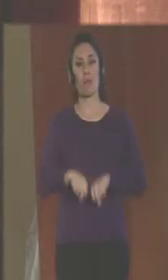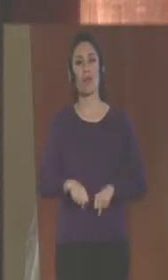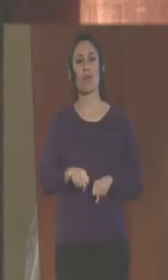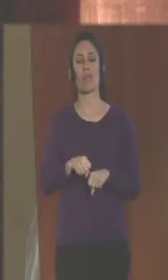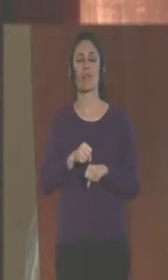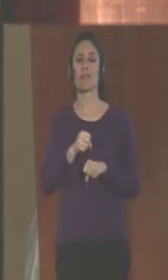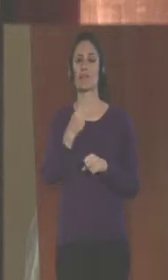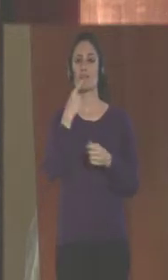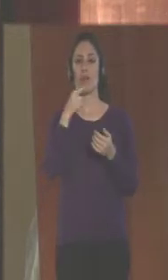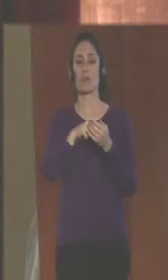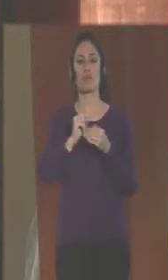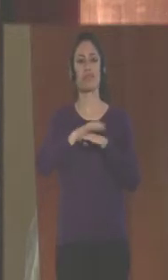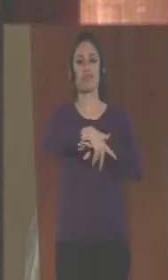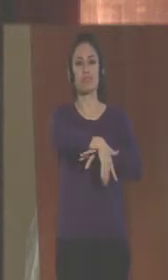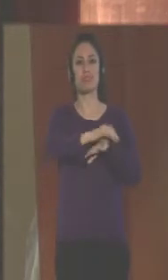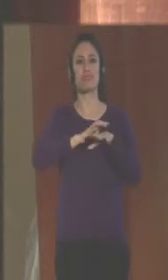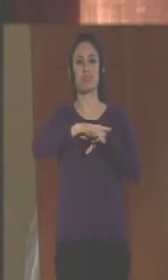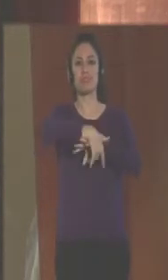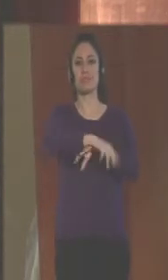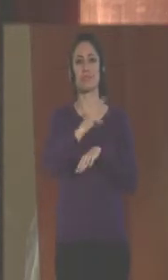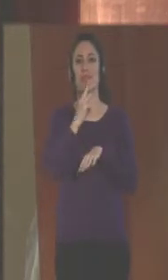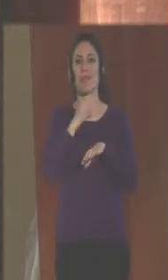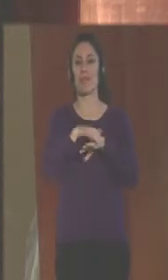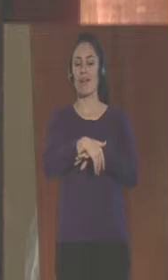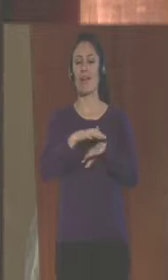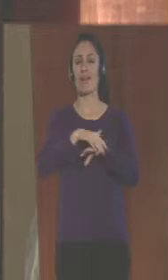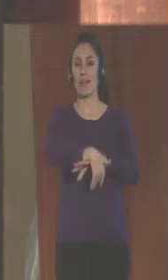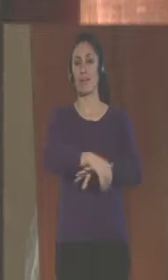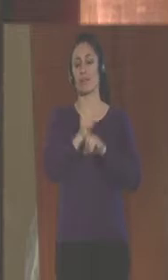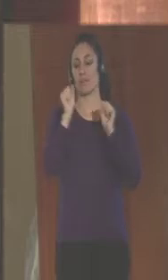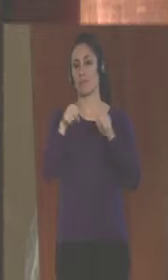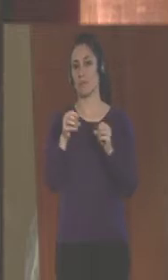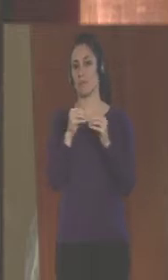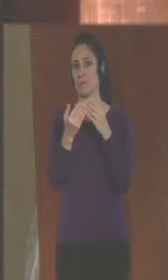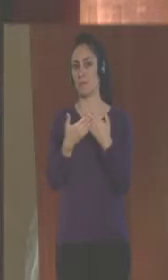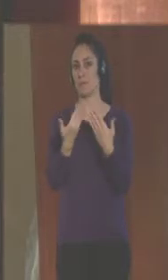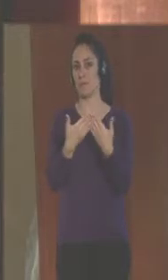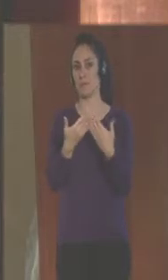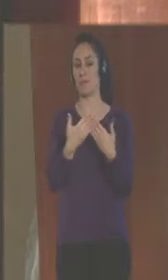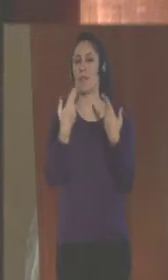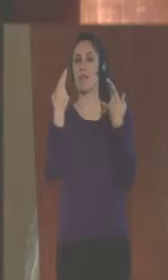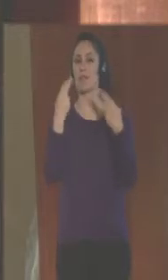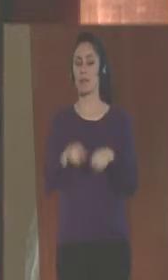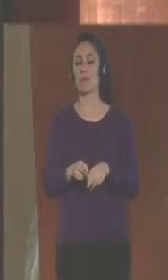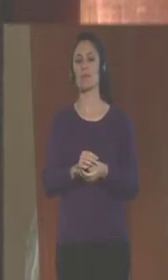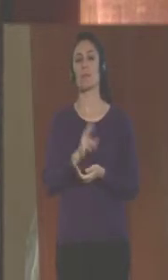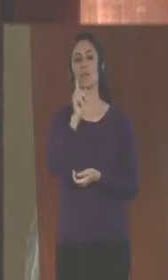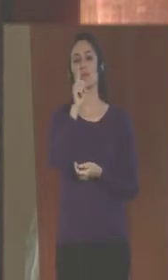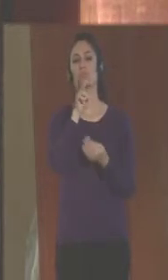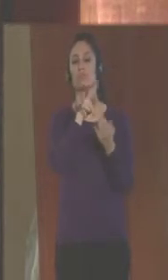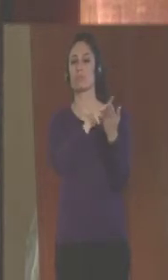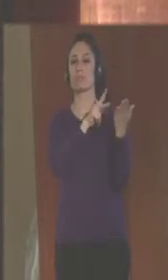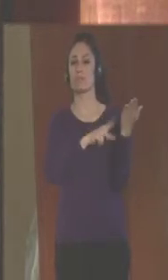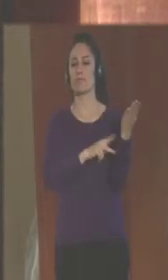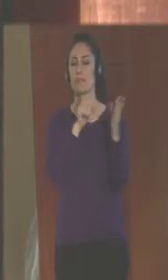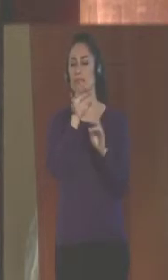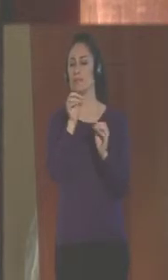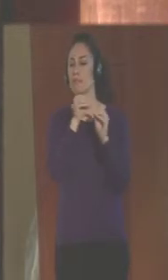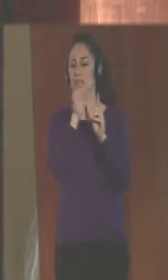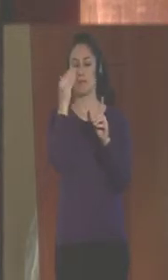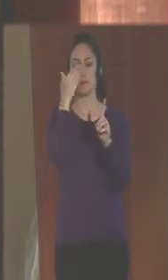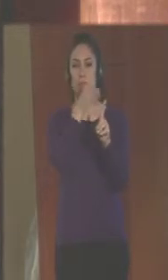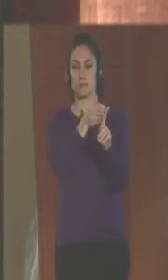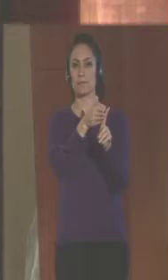will enable to mitigate the effect of the disasters. And so in that particular case, there is a special